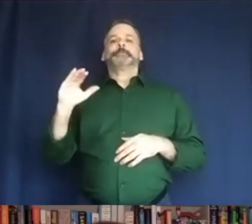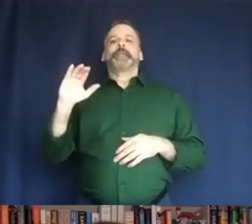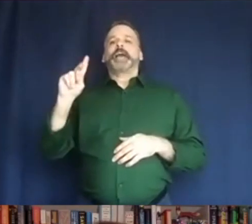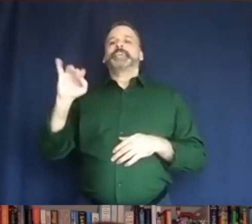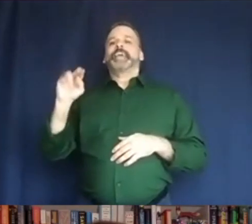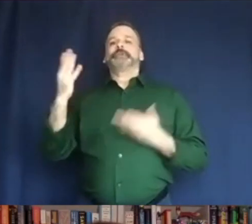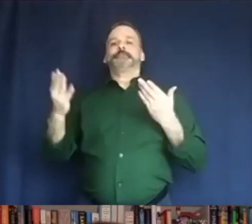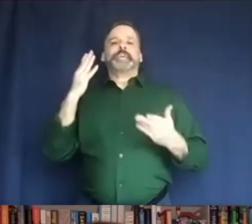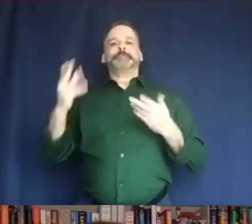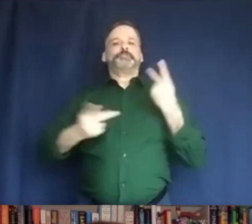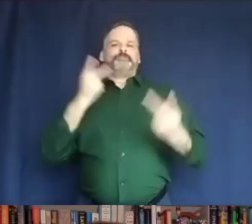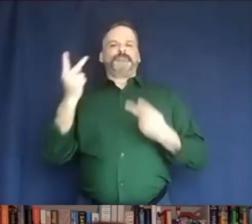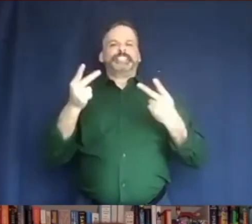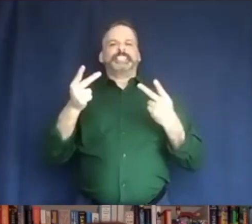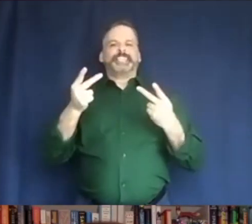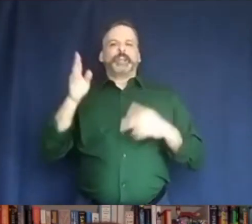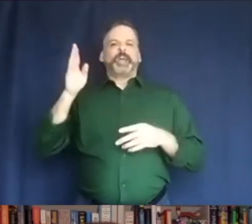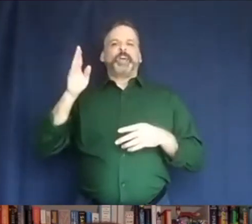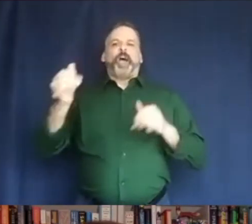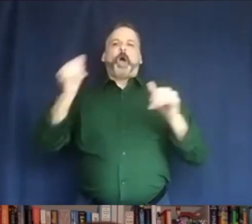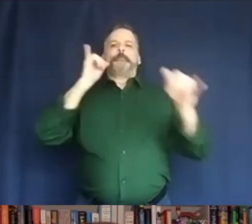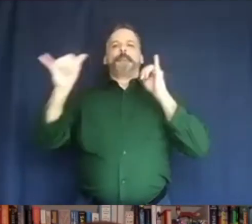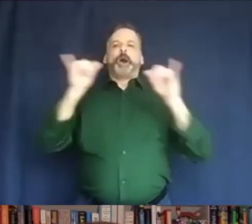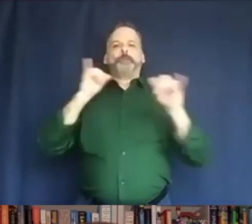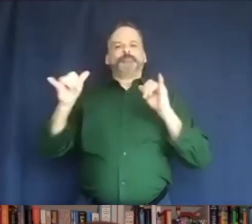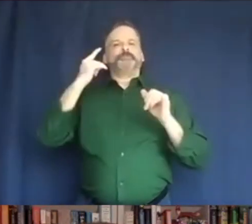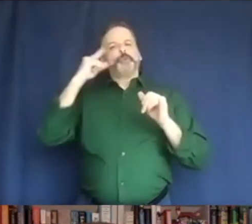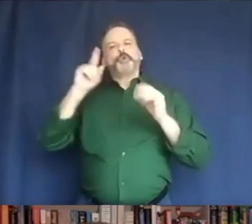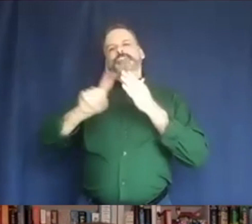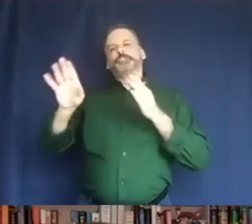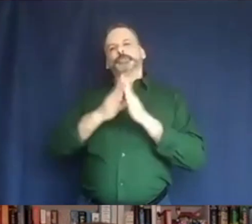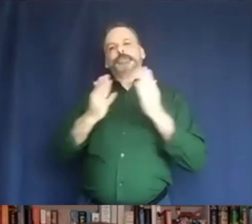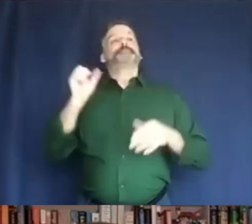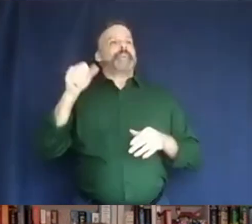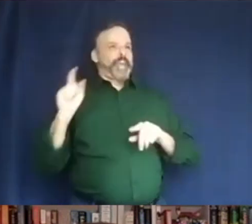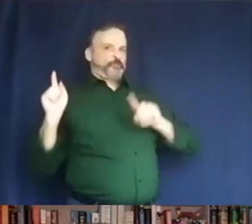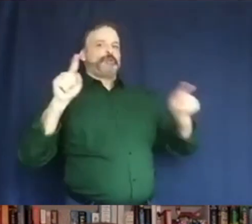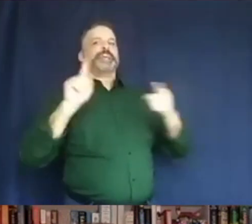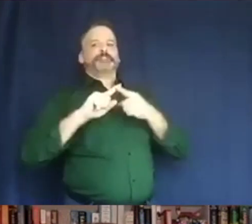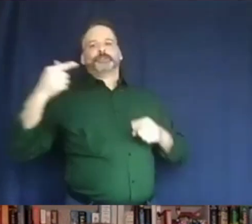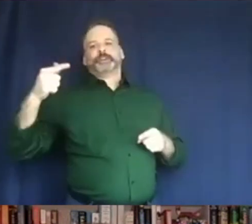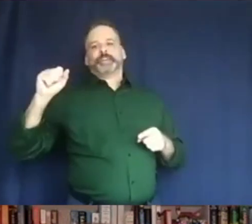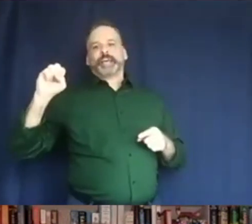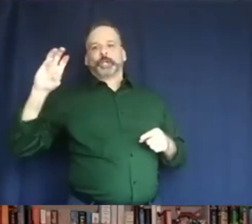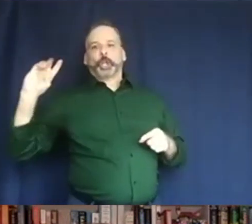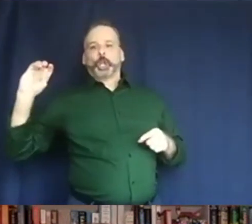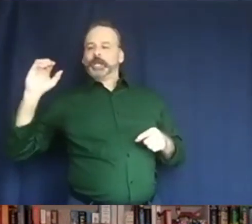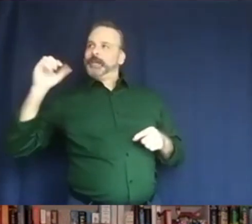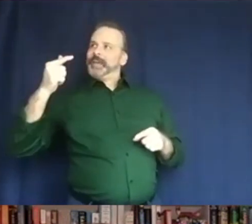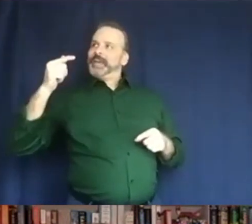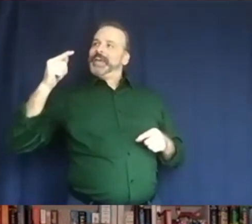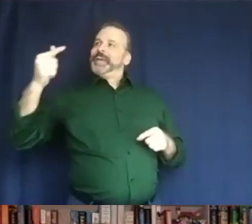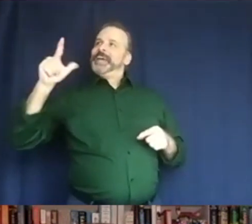or two in the name of research for your newest book as well. Yeah, I went to Glasgow for that. For Ink and Sigil, I did a lot